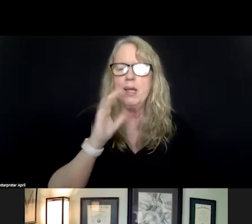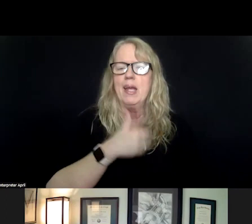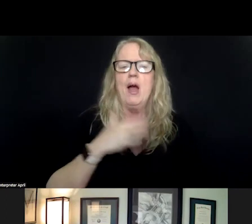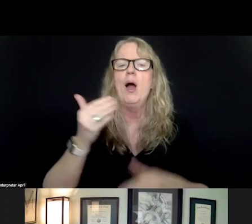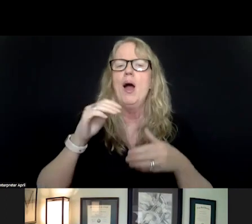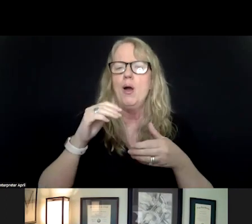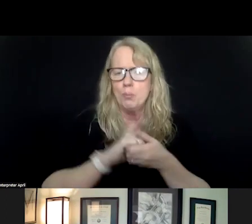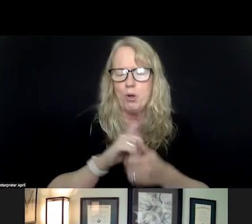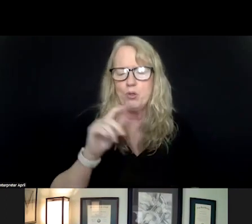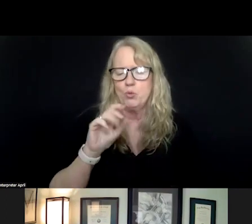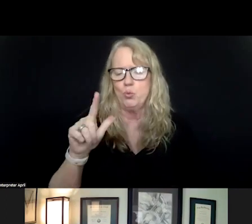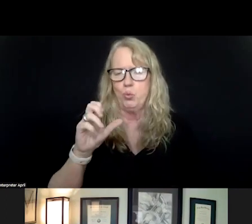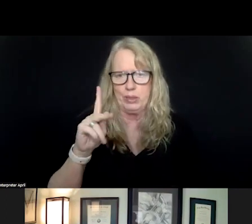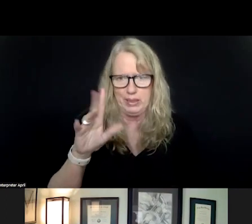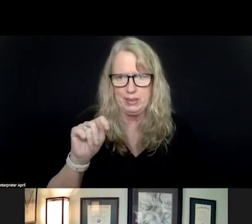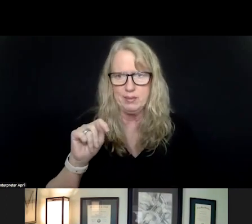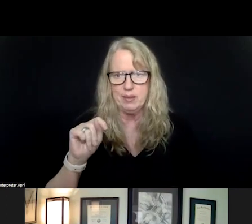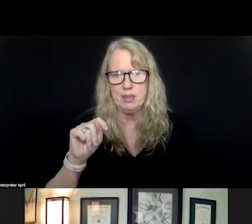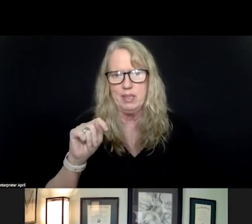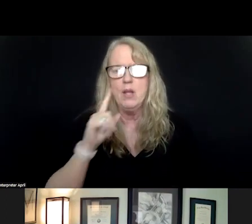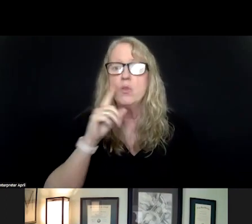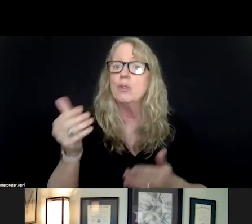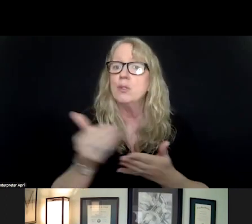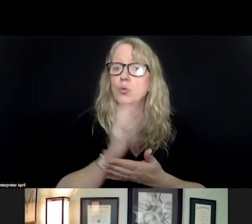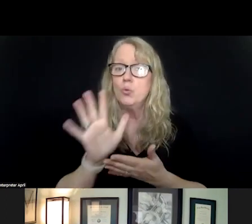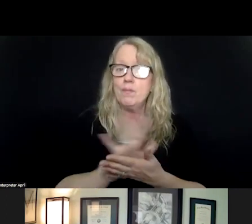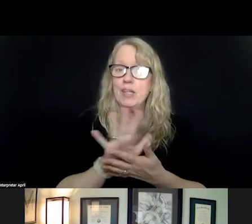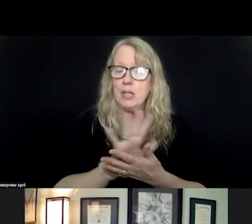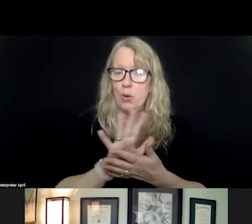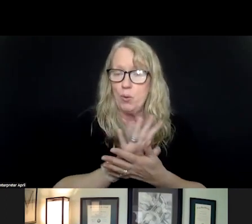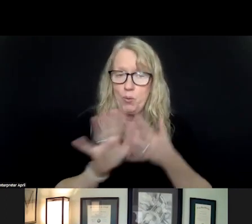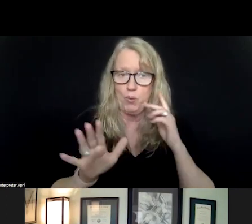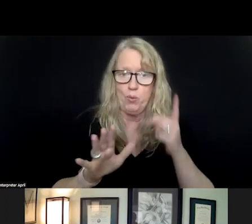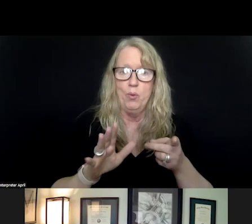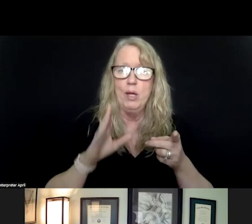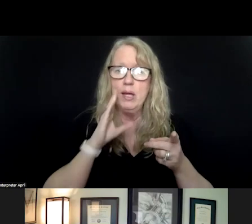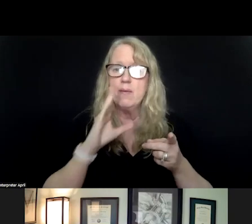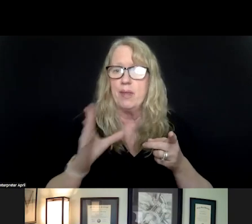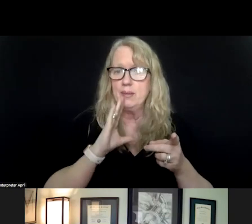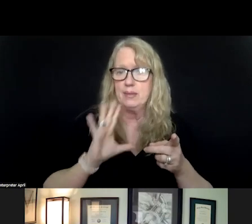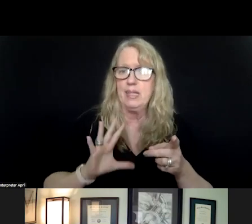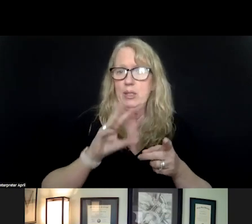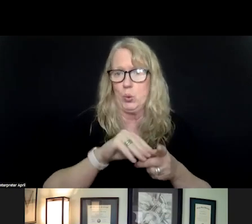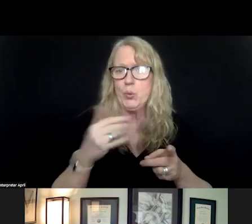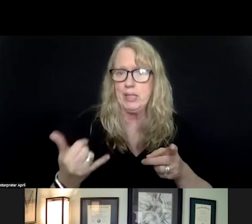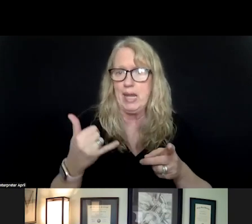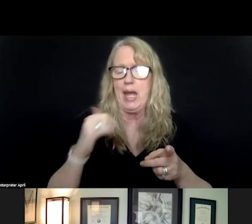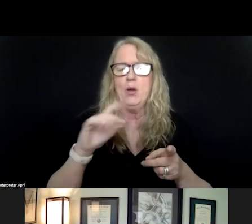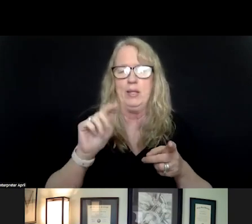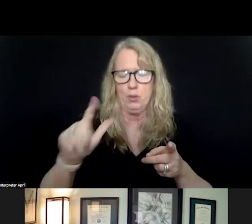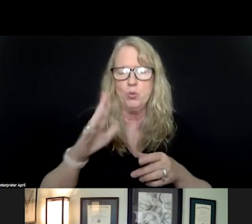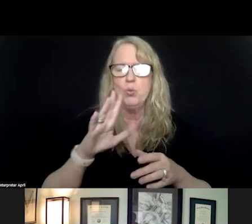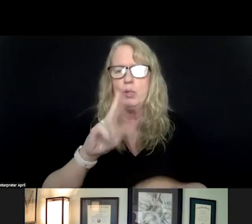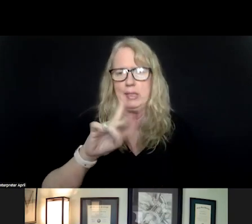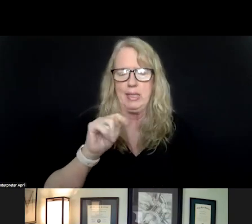toolkit. And so there is a new video that's been included now in the toolkit